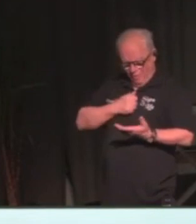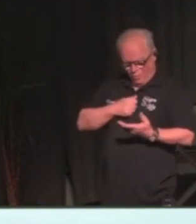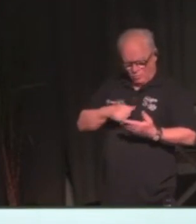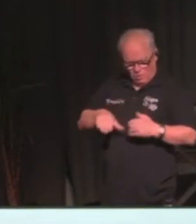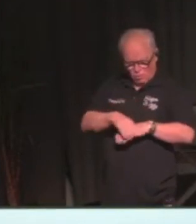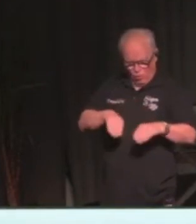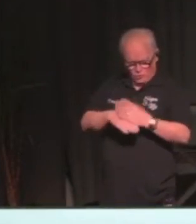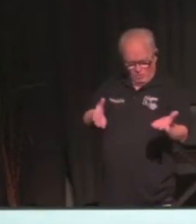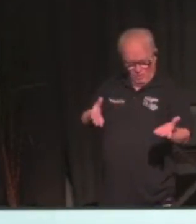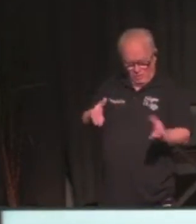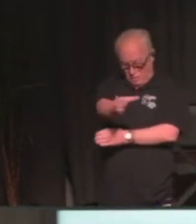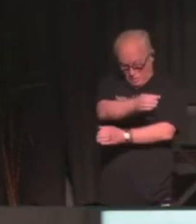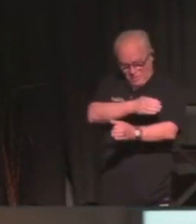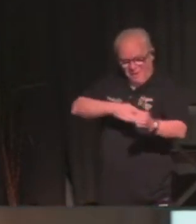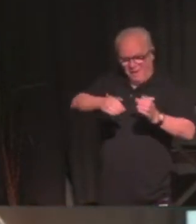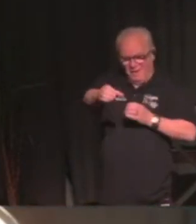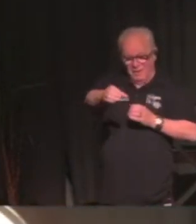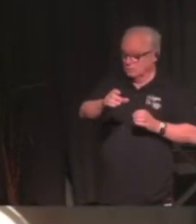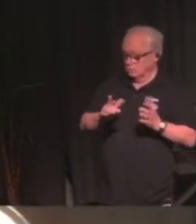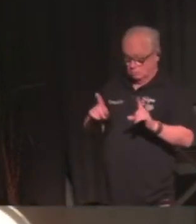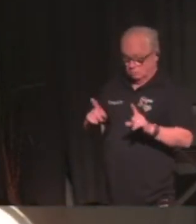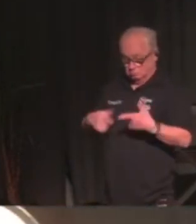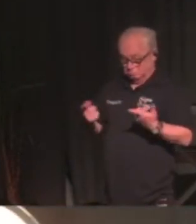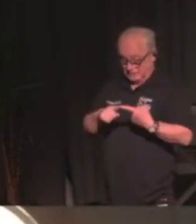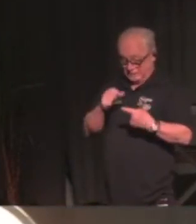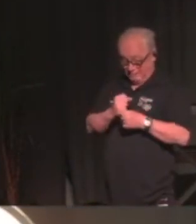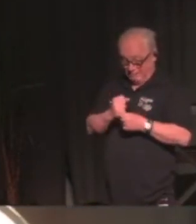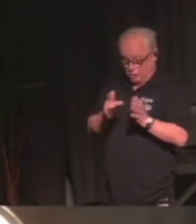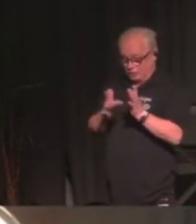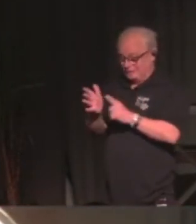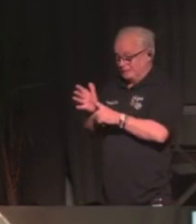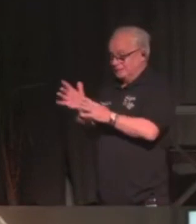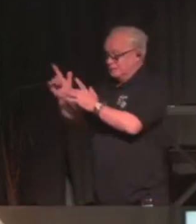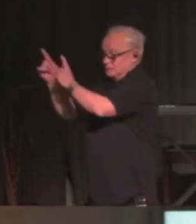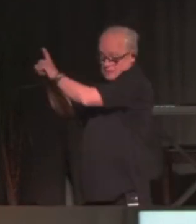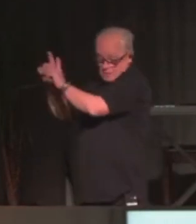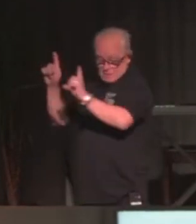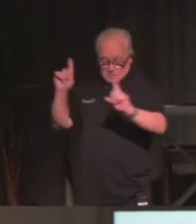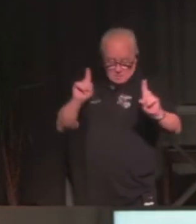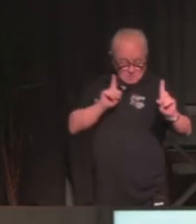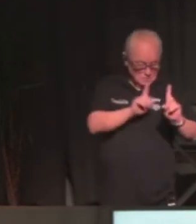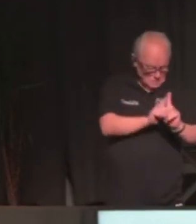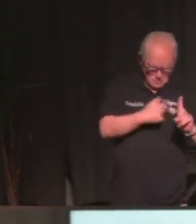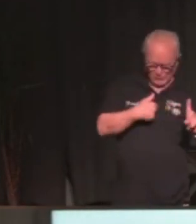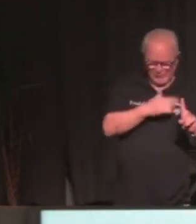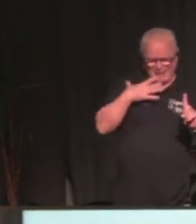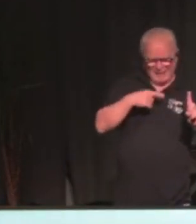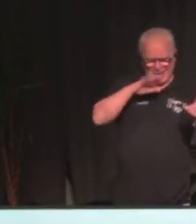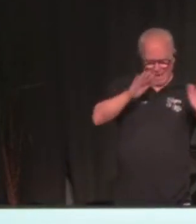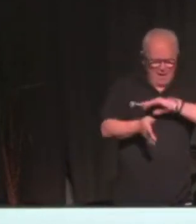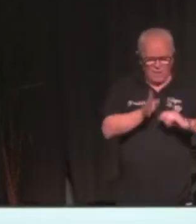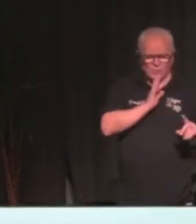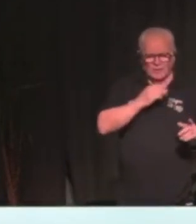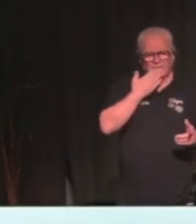Okay, that seems reasonable. Jesus comes along, doesn't need to be forgiven for sin, but he